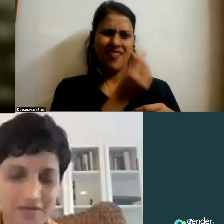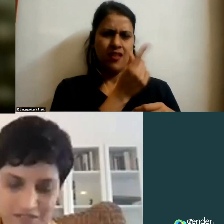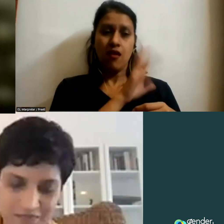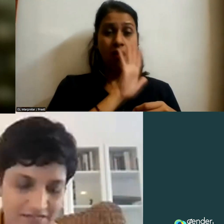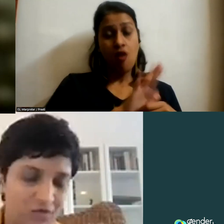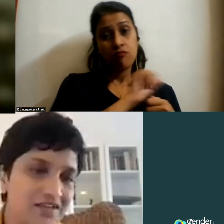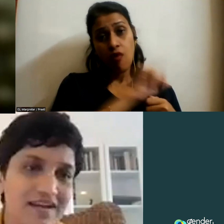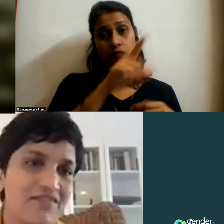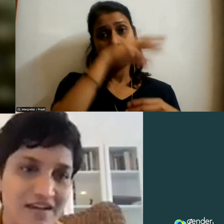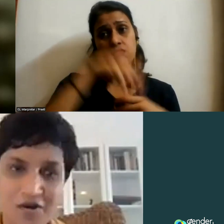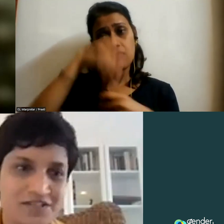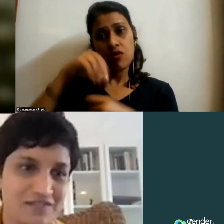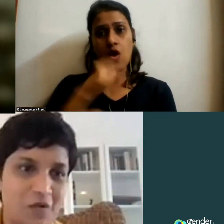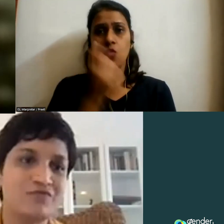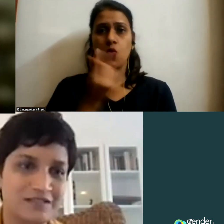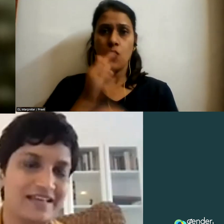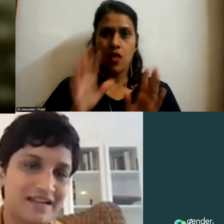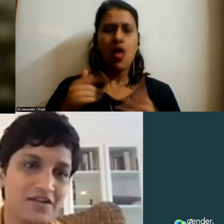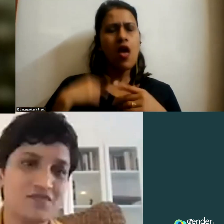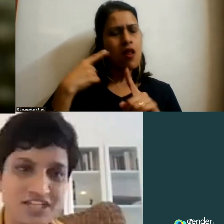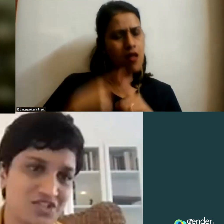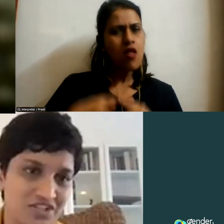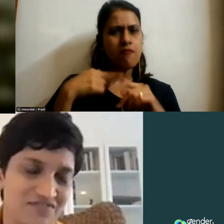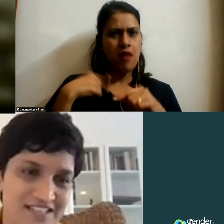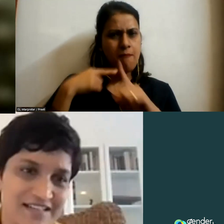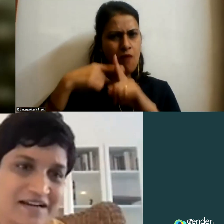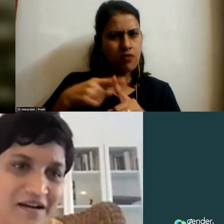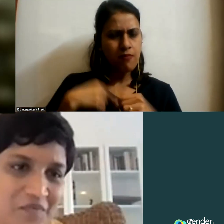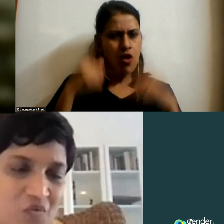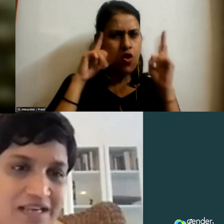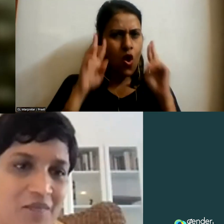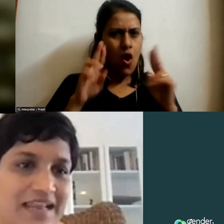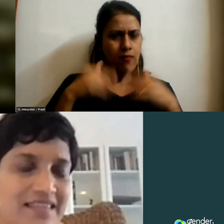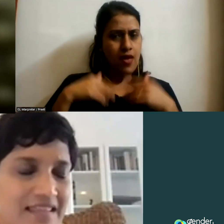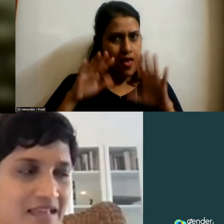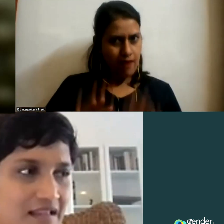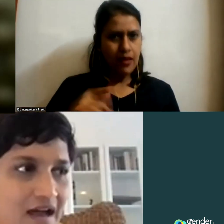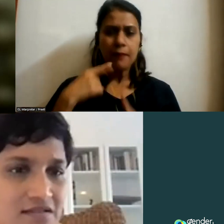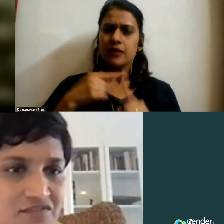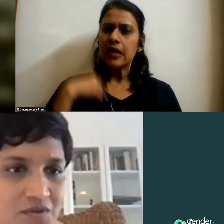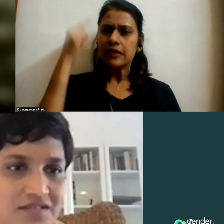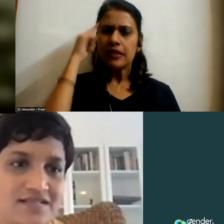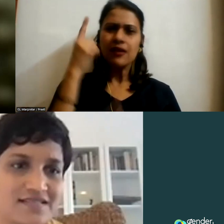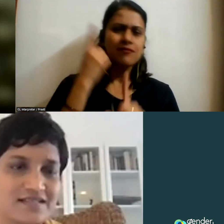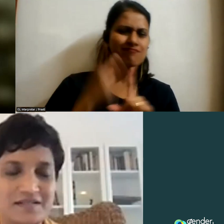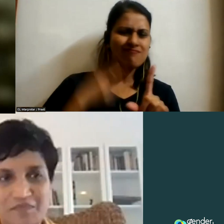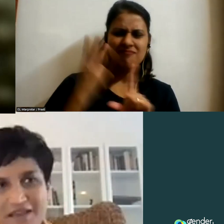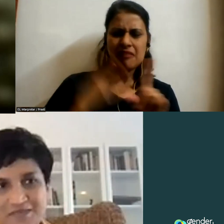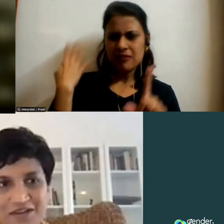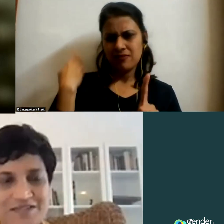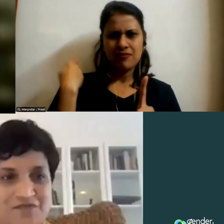my perspective, I'm only very, very positive and hopeful that that kind of change and shift will come in. And I think the last 3-4 years,